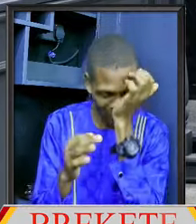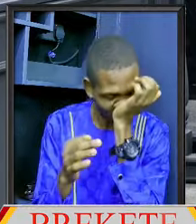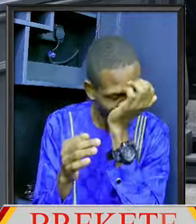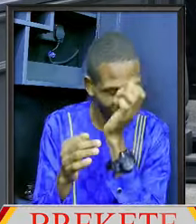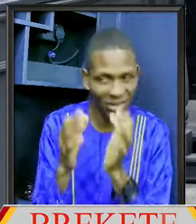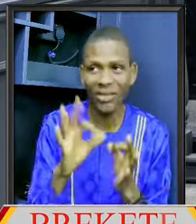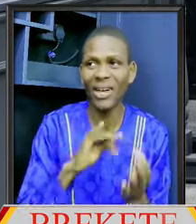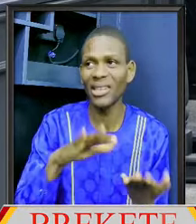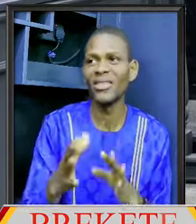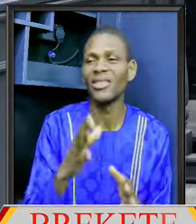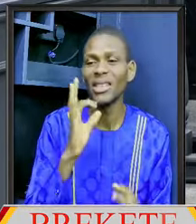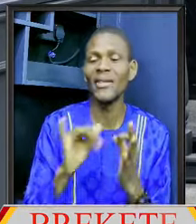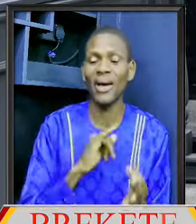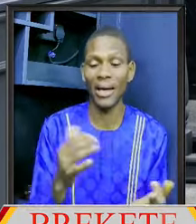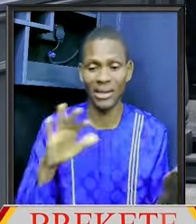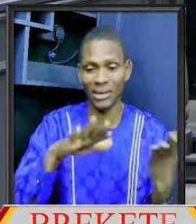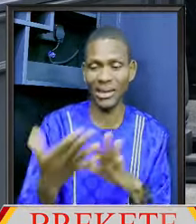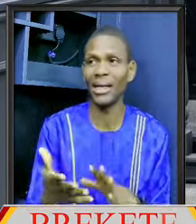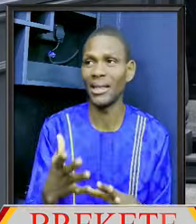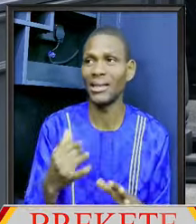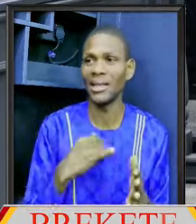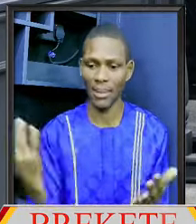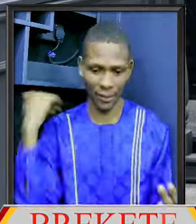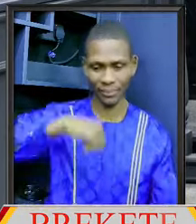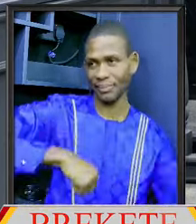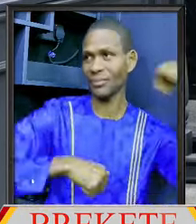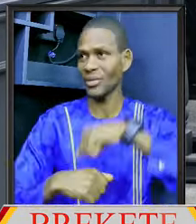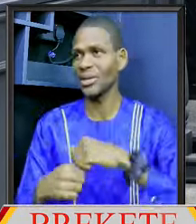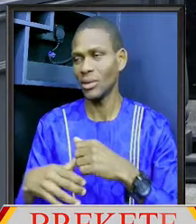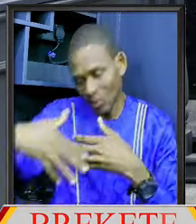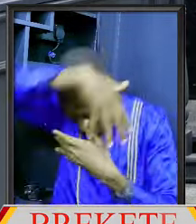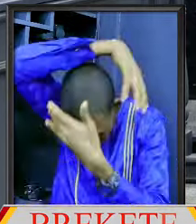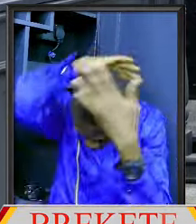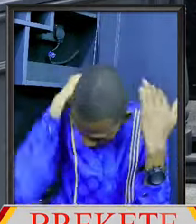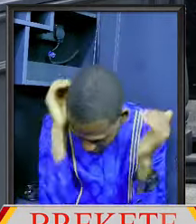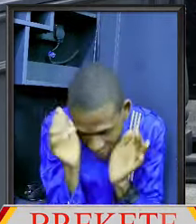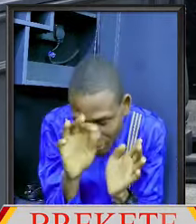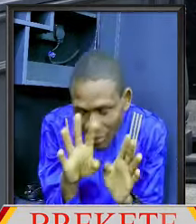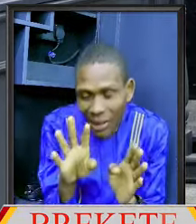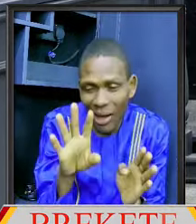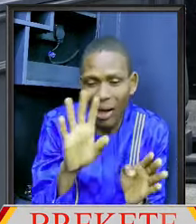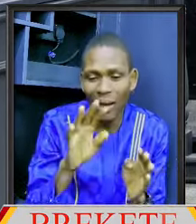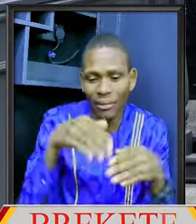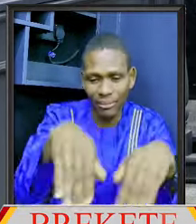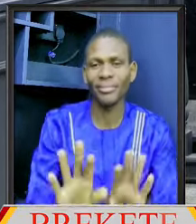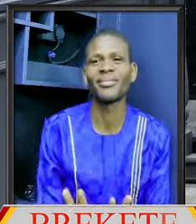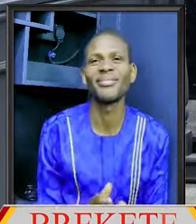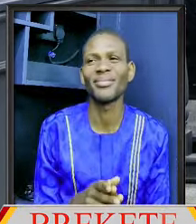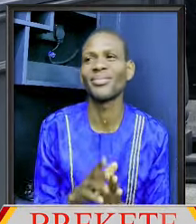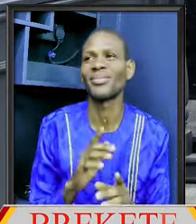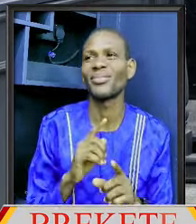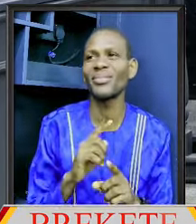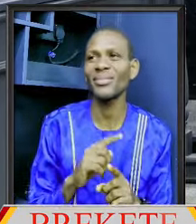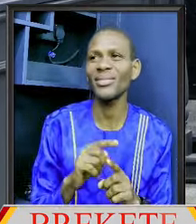now, if I just die, now my brother, okay, this one designed it, they go just take and cover me, I don't go. So